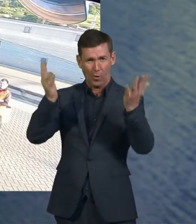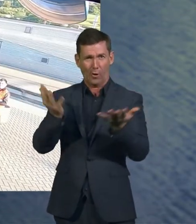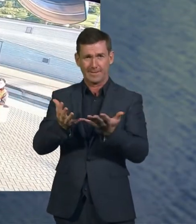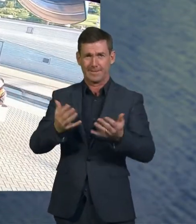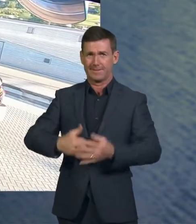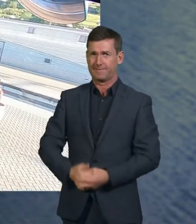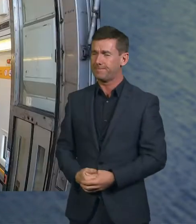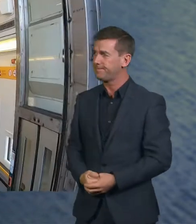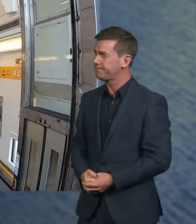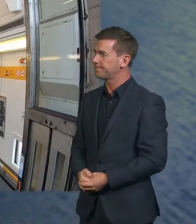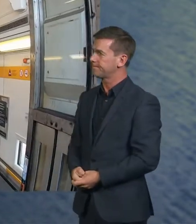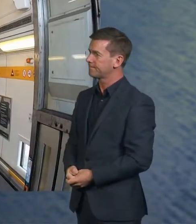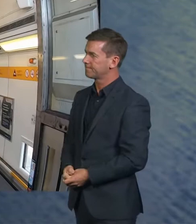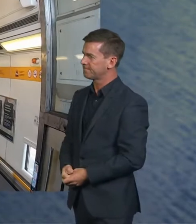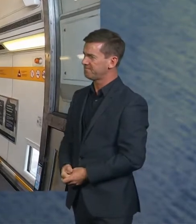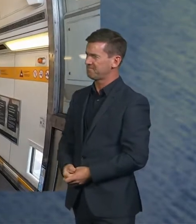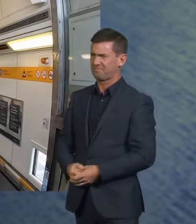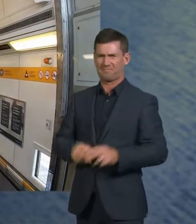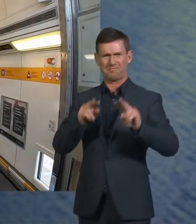It's like going on a spaceship.